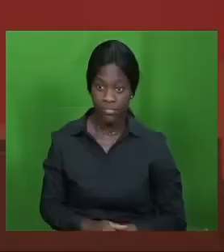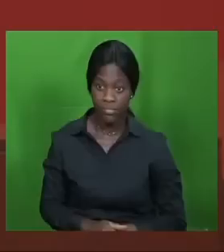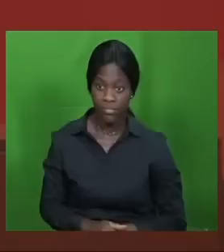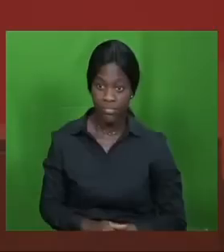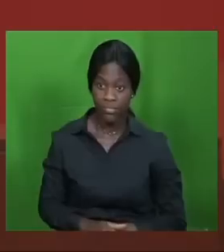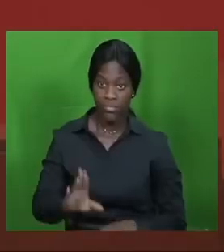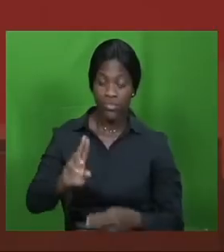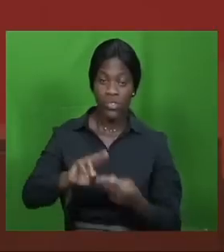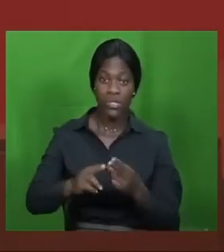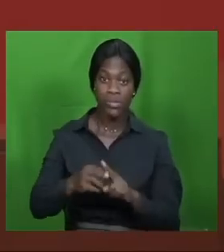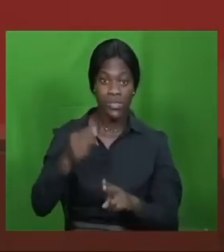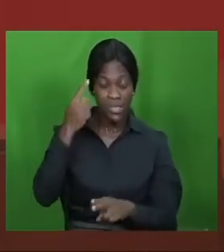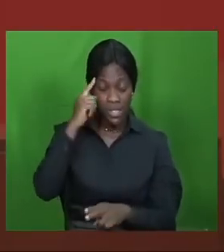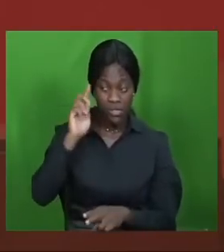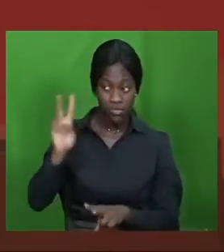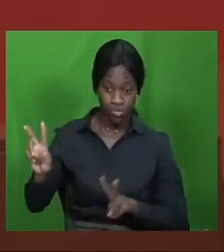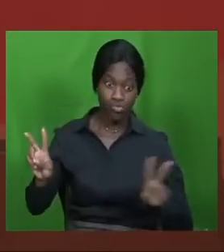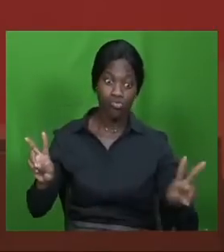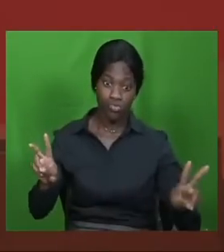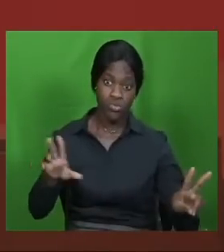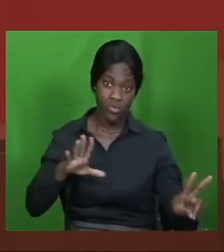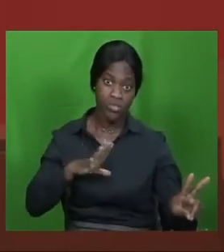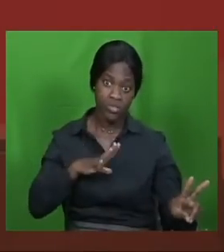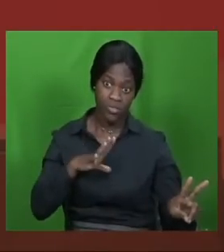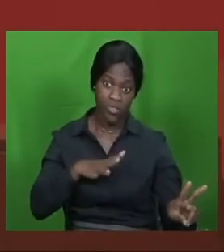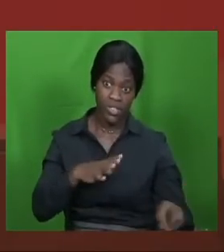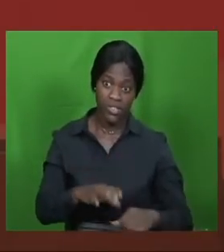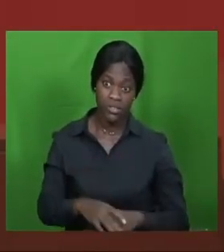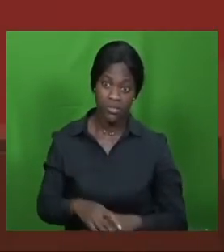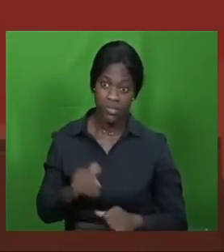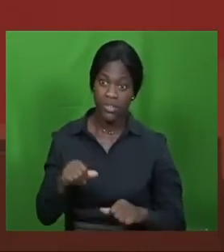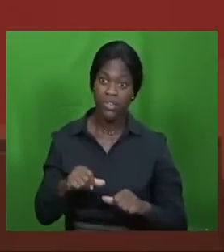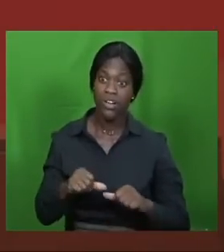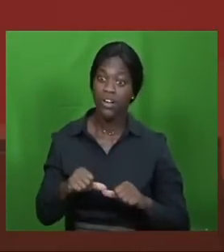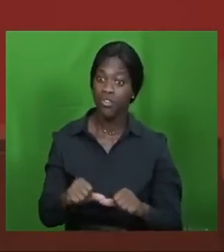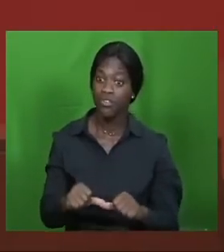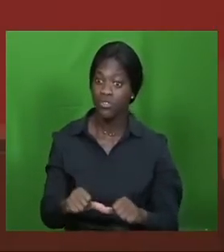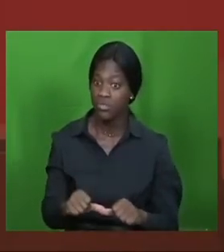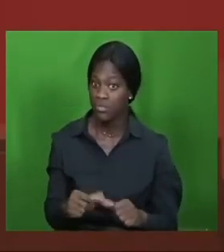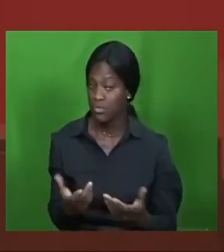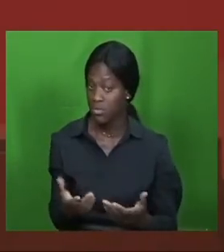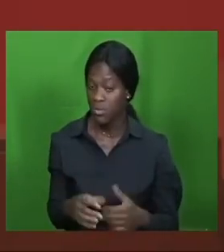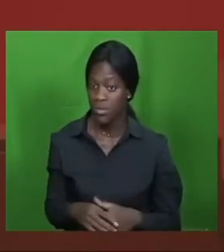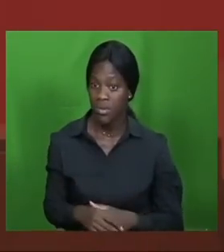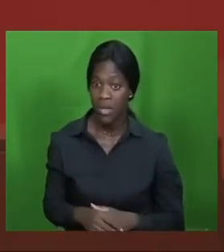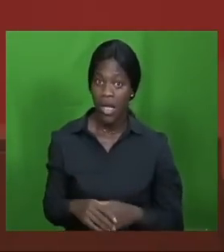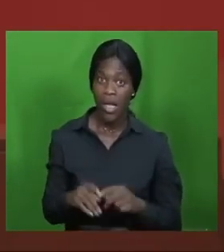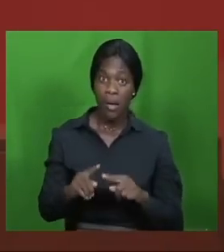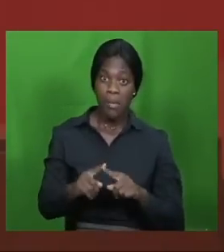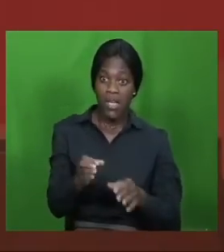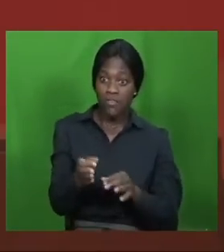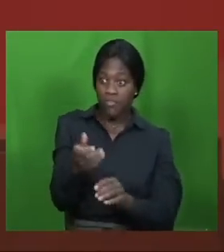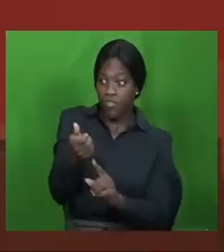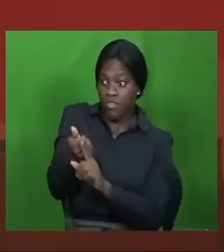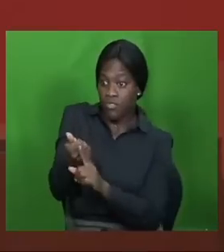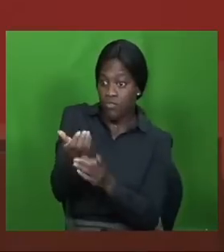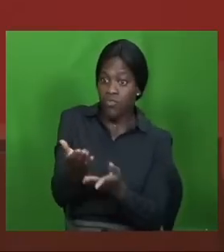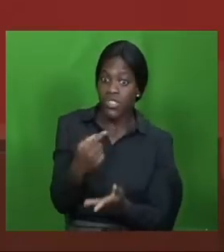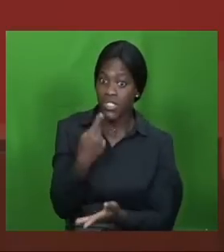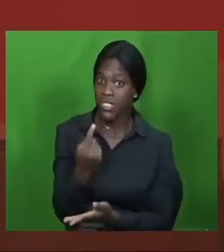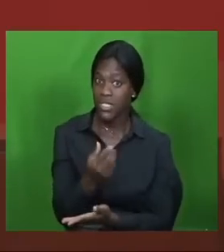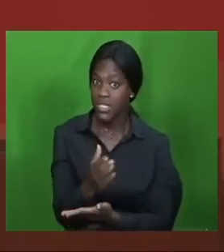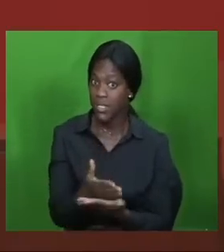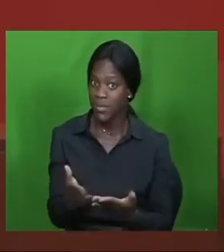it's 2-2. That's okay. We can move on, unless you want you yourself to say something, but don't